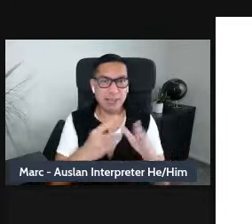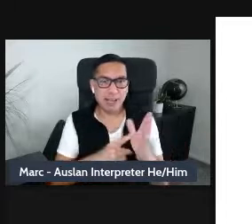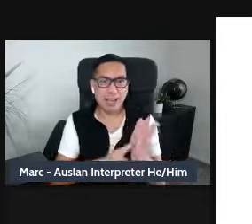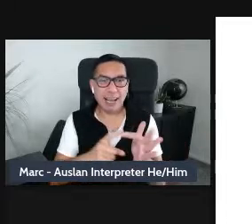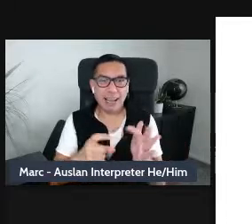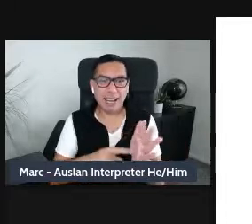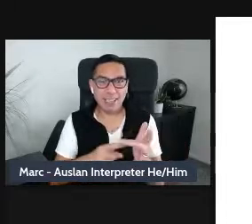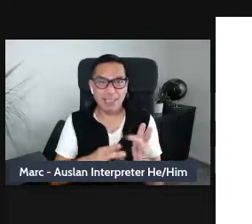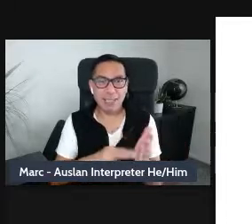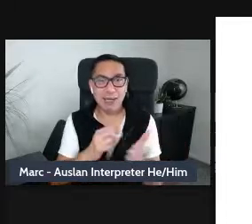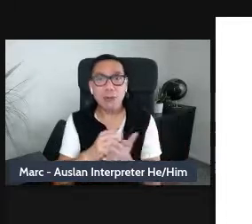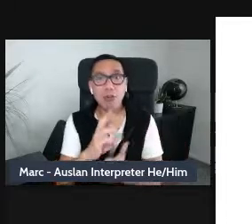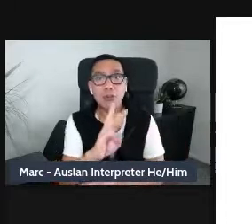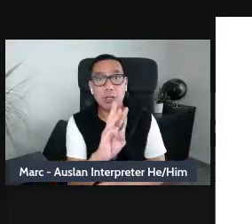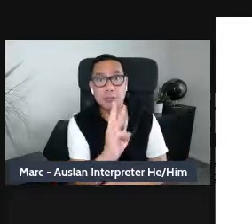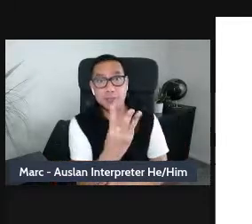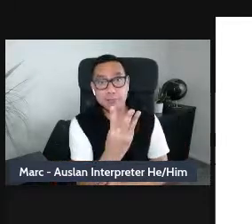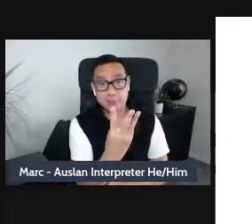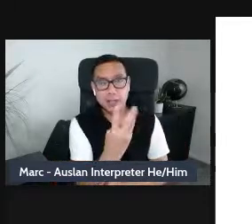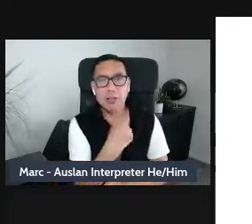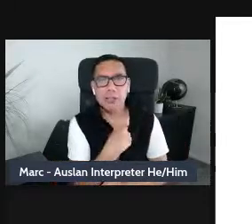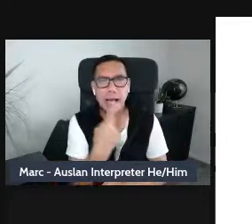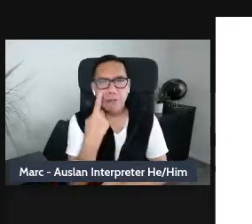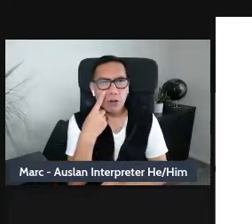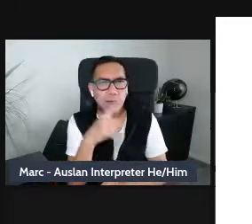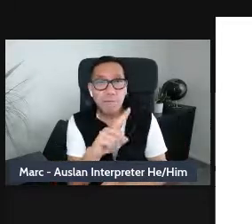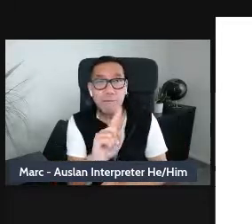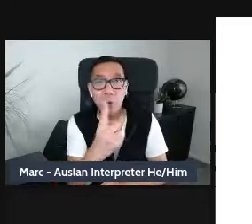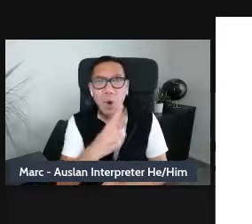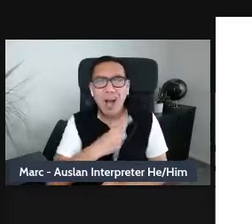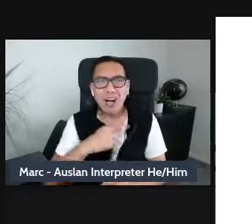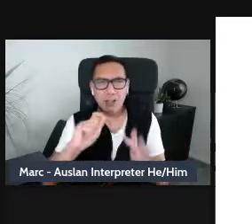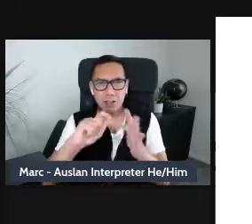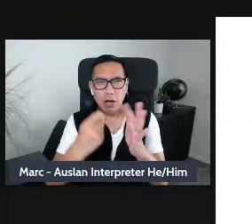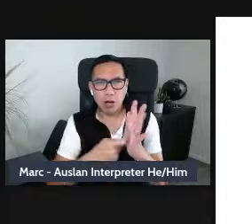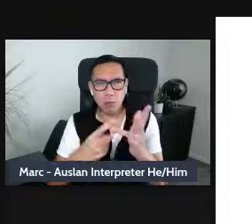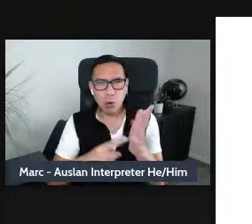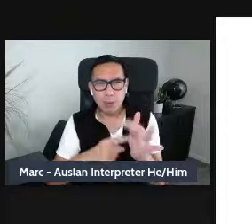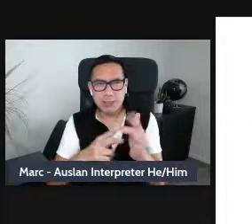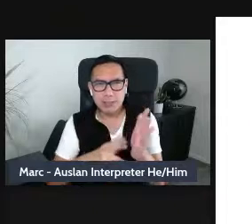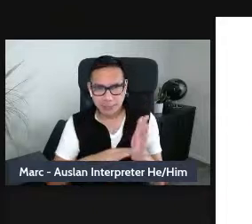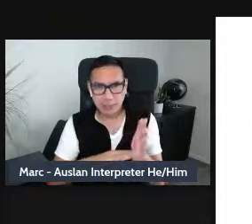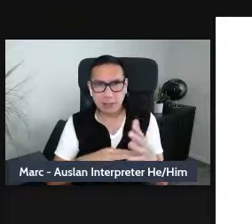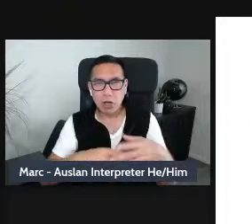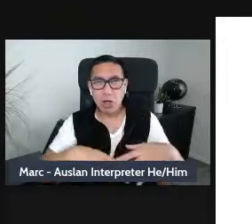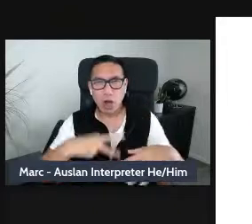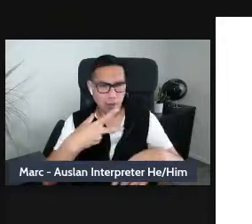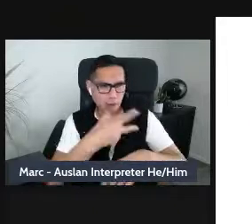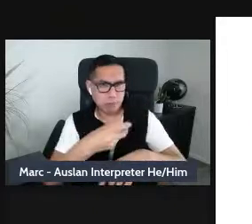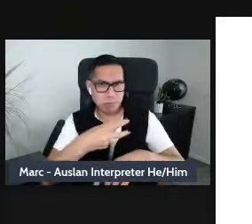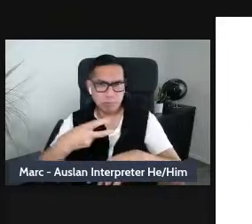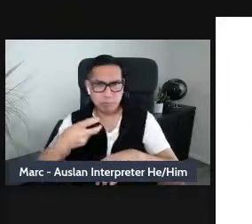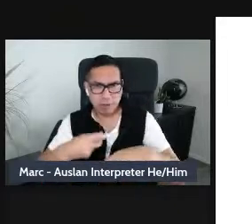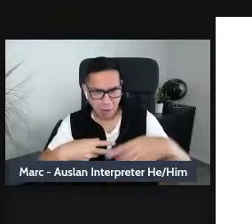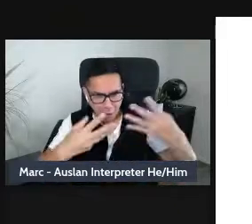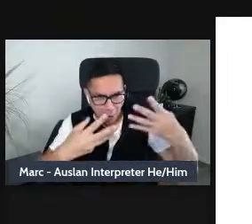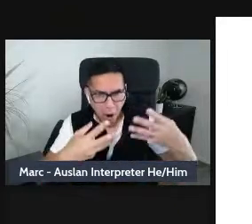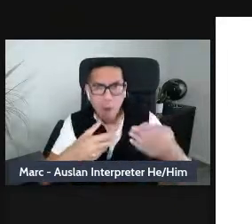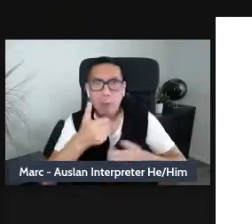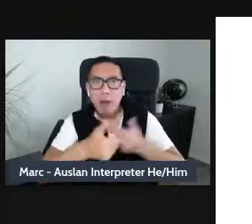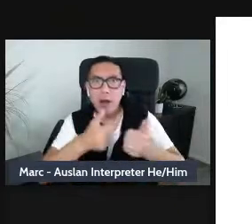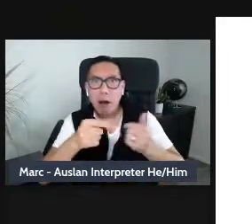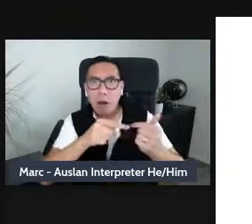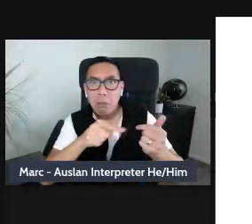at that first because that was a protein that was most highly expressed in the samples, but I didn't find a